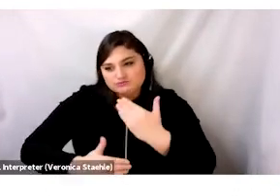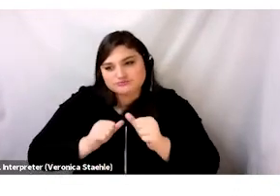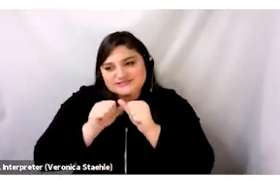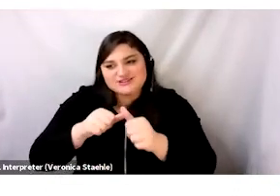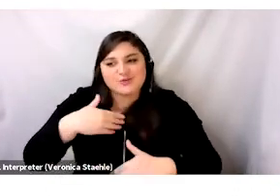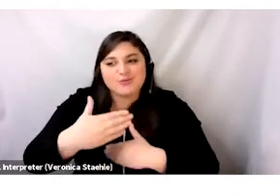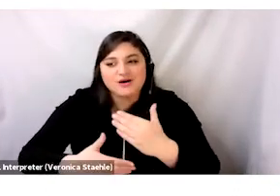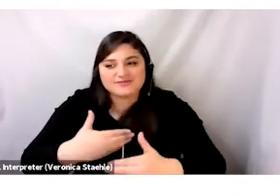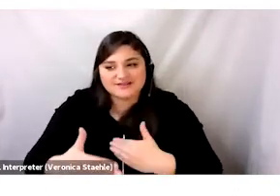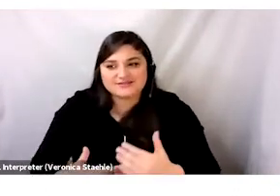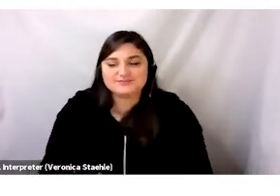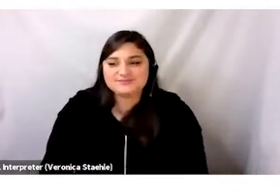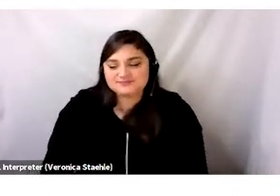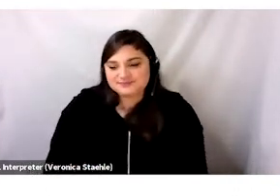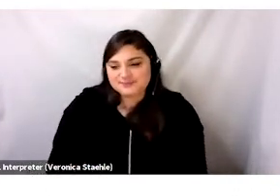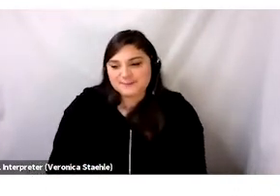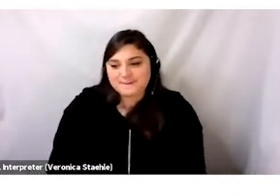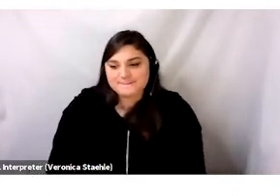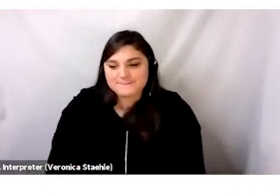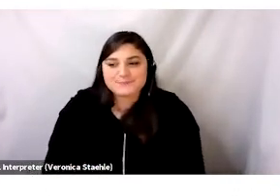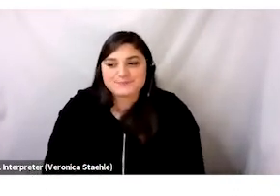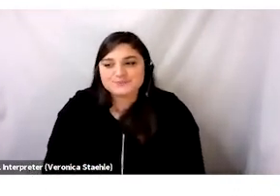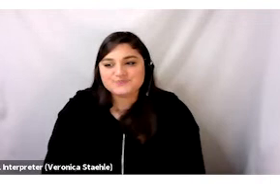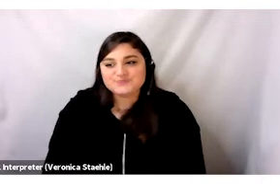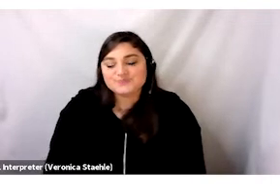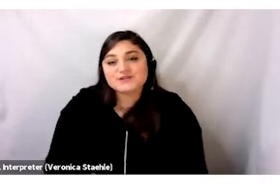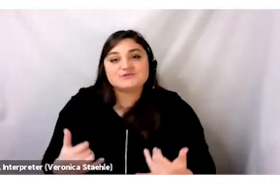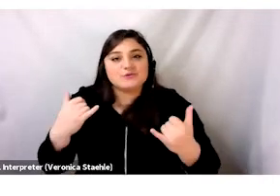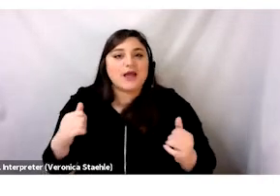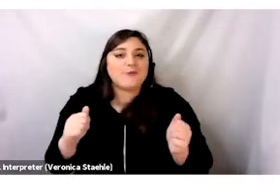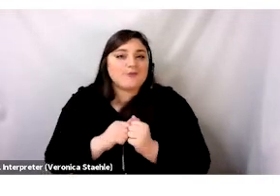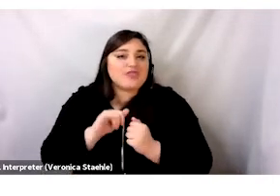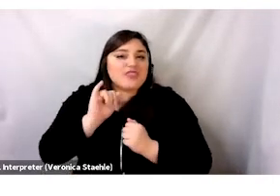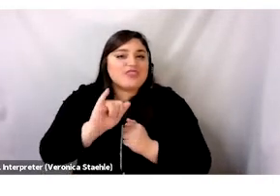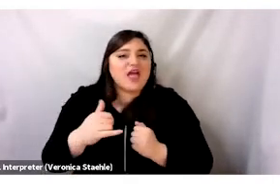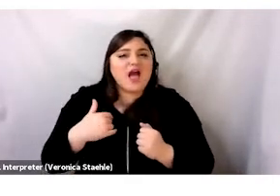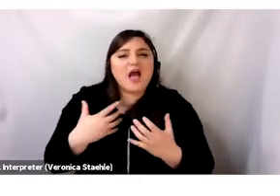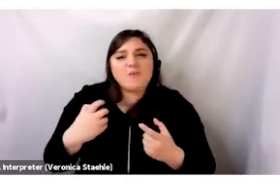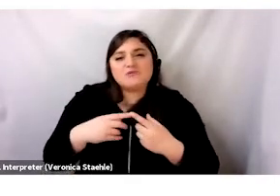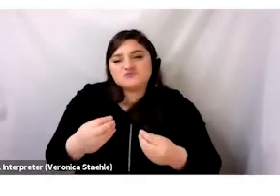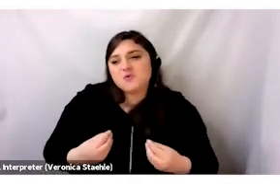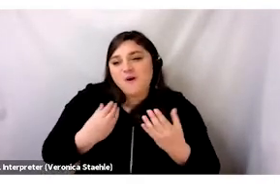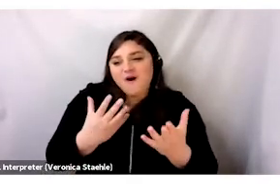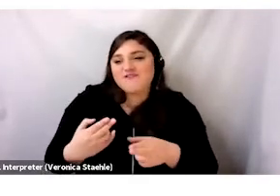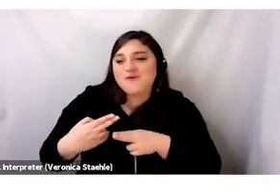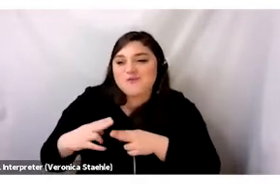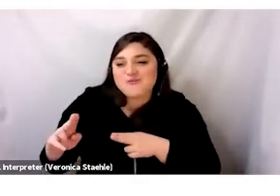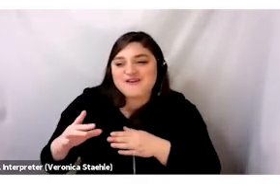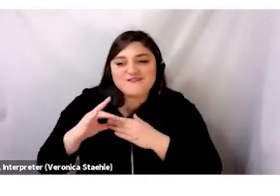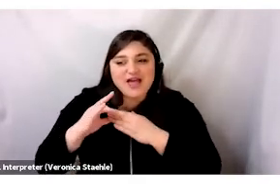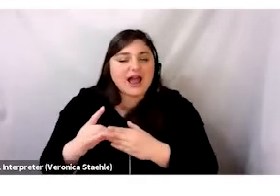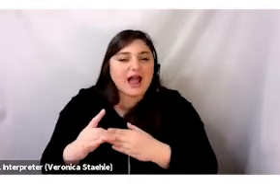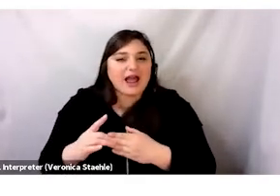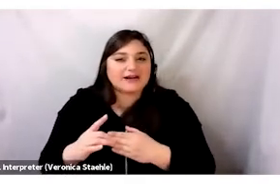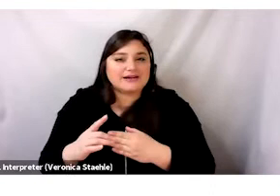So, with that, I wanted to just offer a very brief guided meditation before we